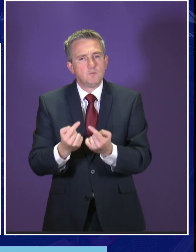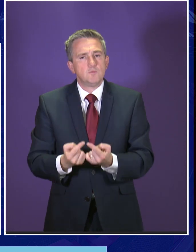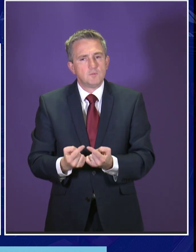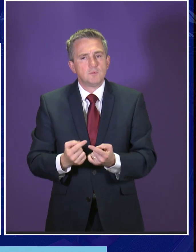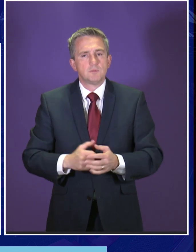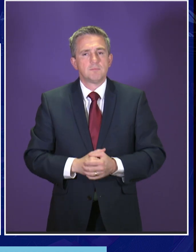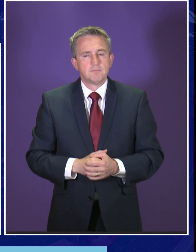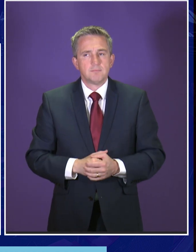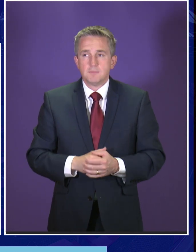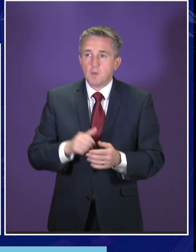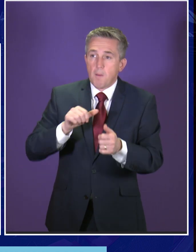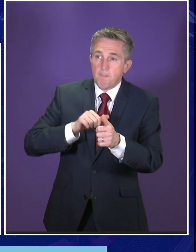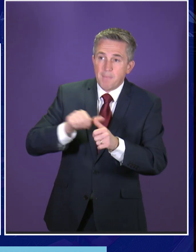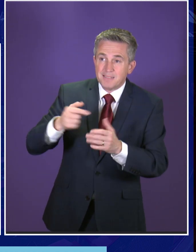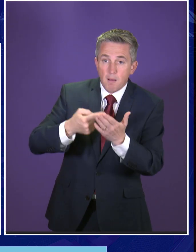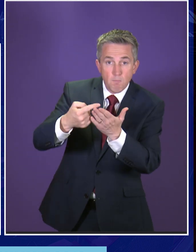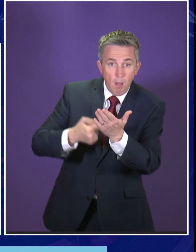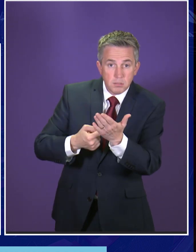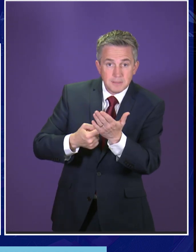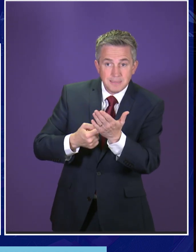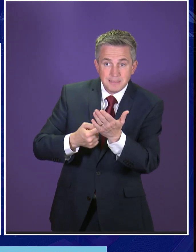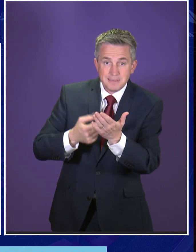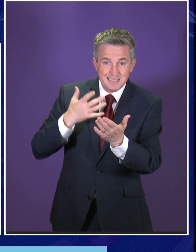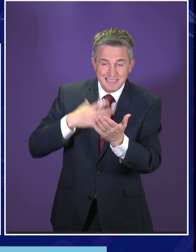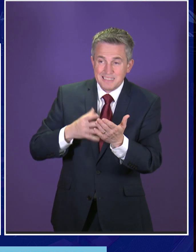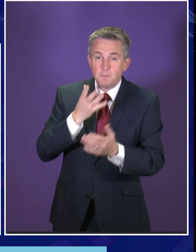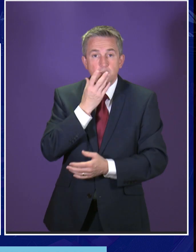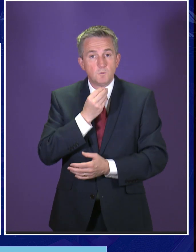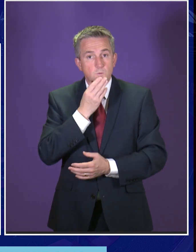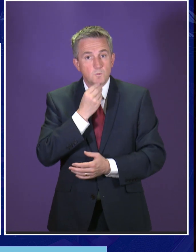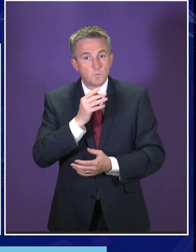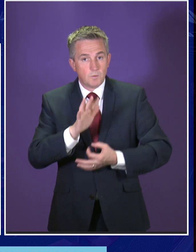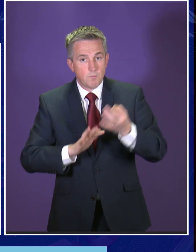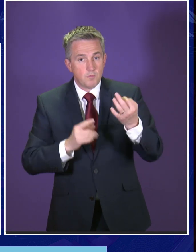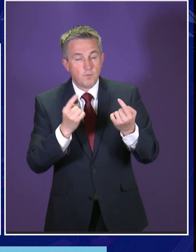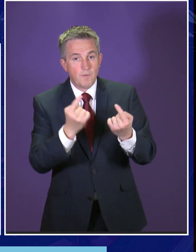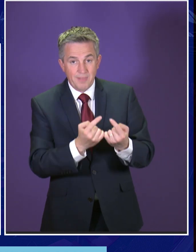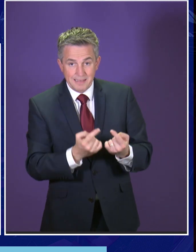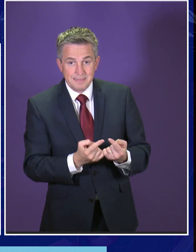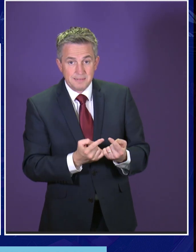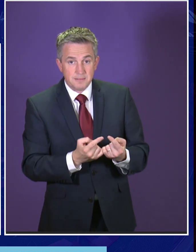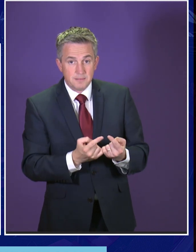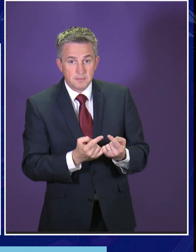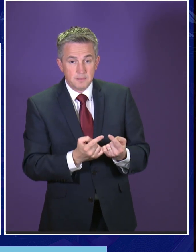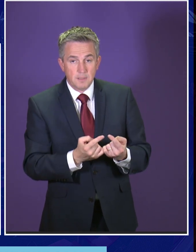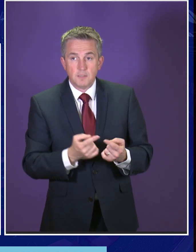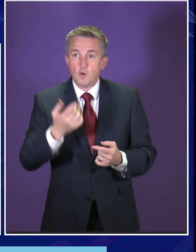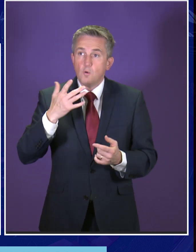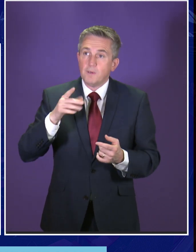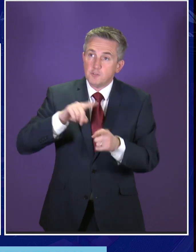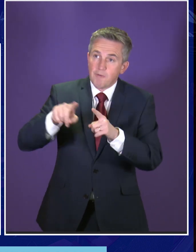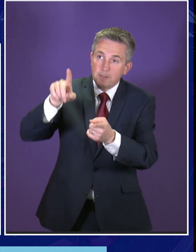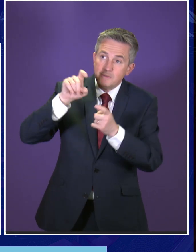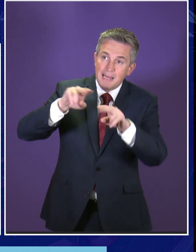best policy and practice to build a robust cultural sector by domestication of our international standard